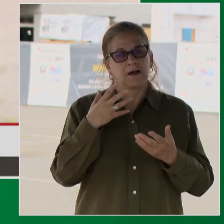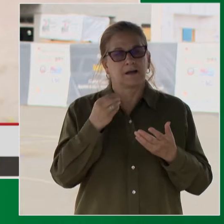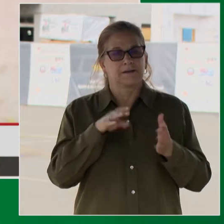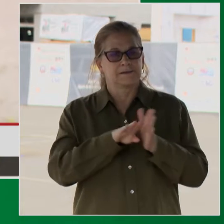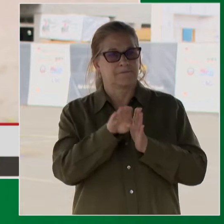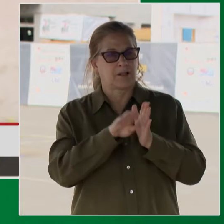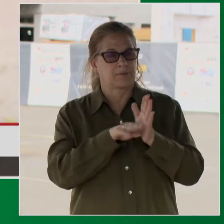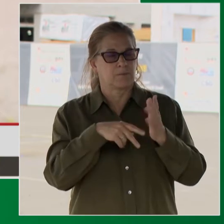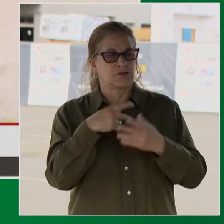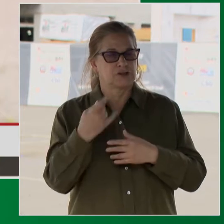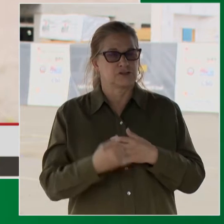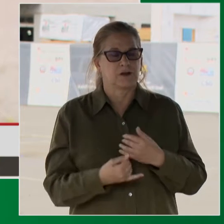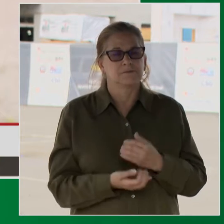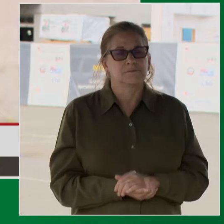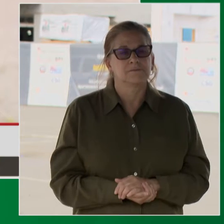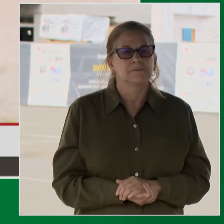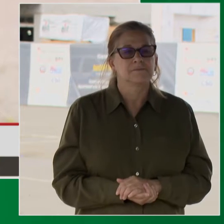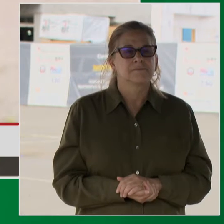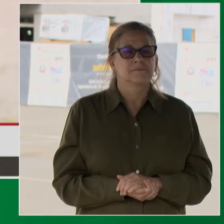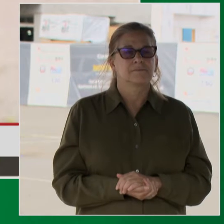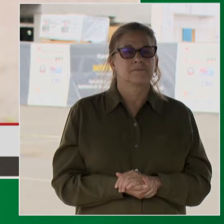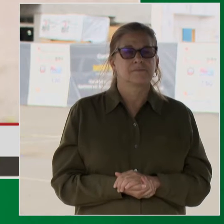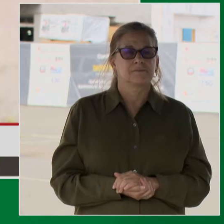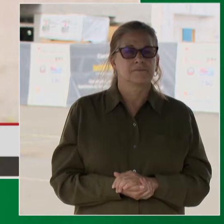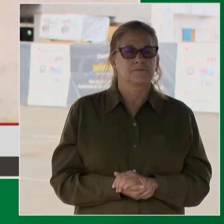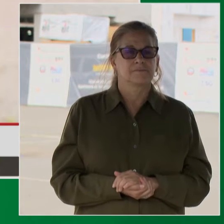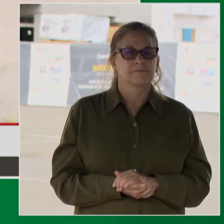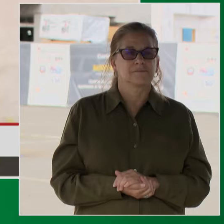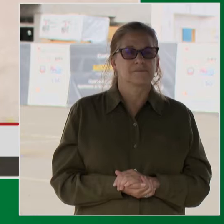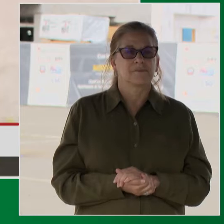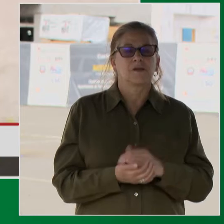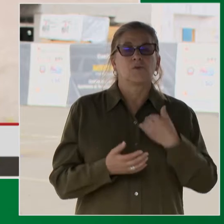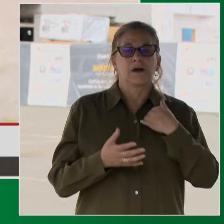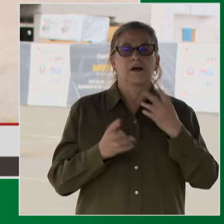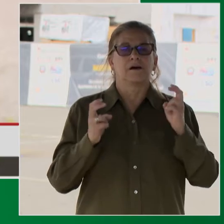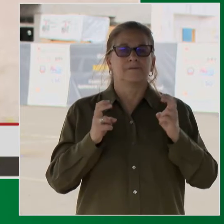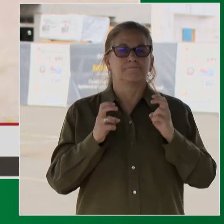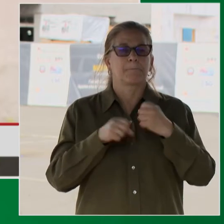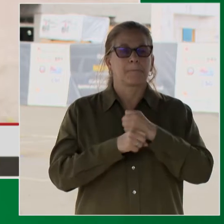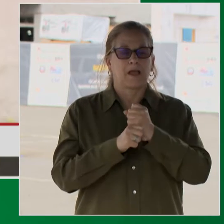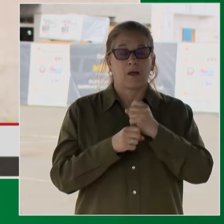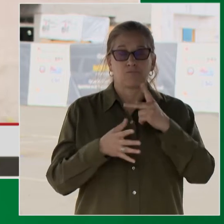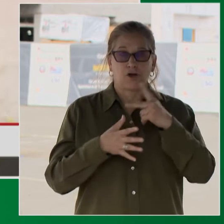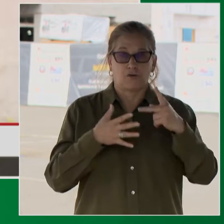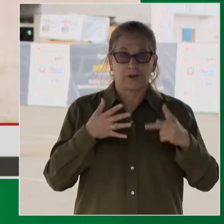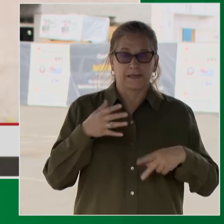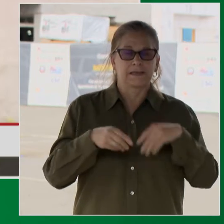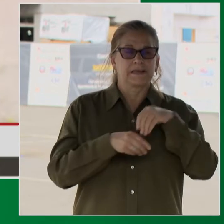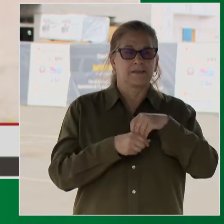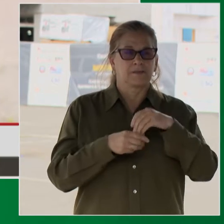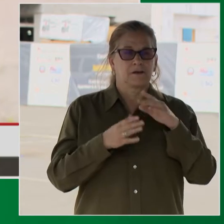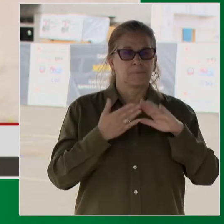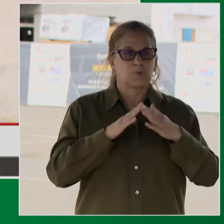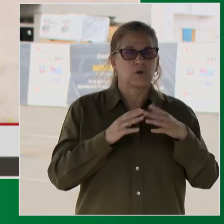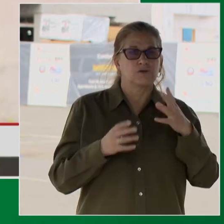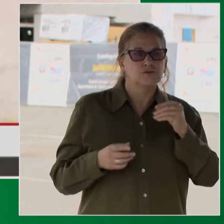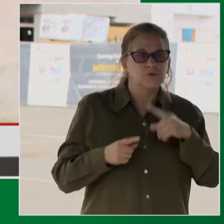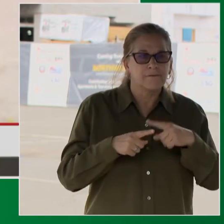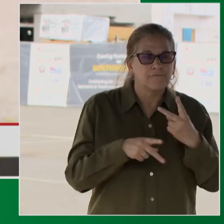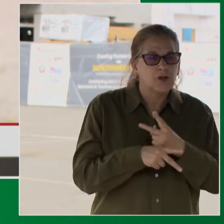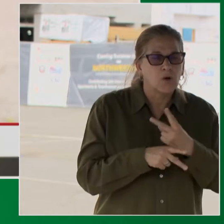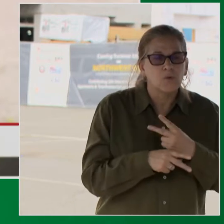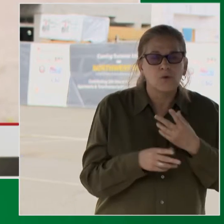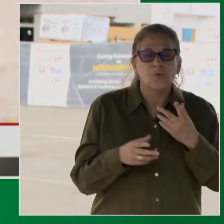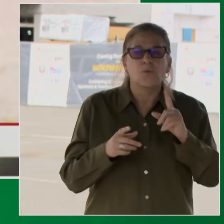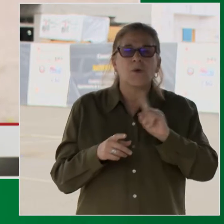that are in neighborhoods that we are really prioritizing investment, and particularly where investments are slow to come. And so one of those